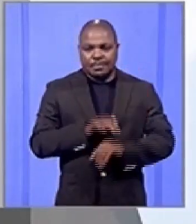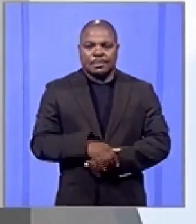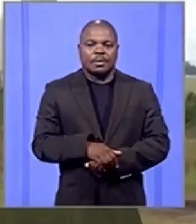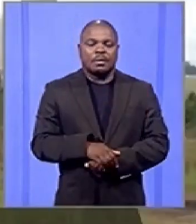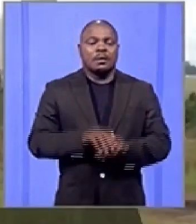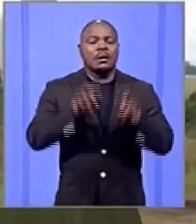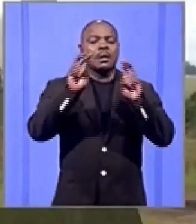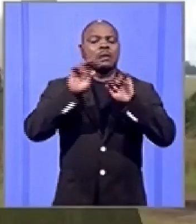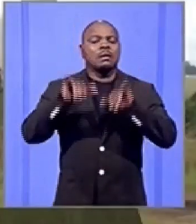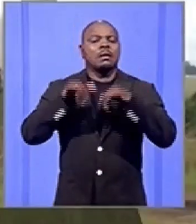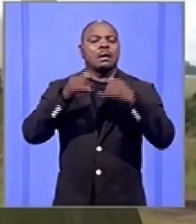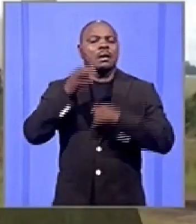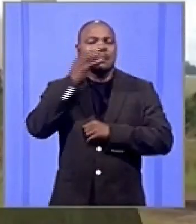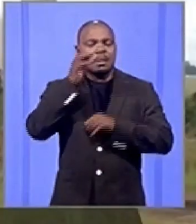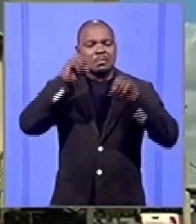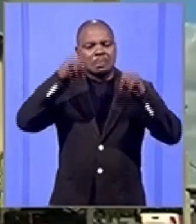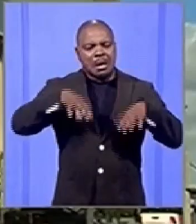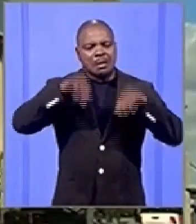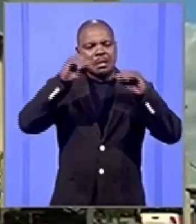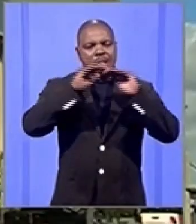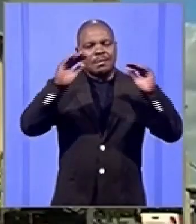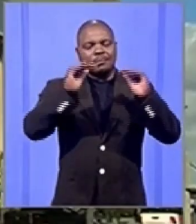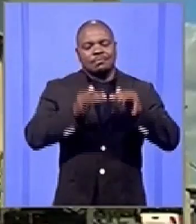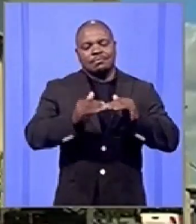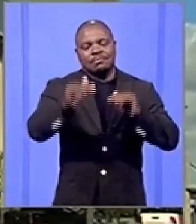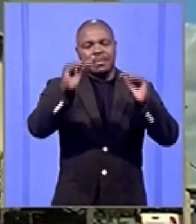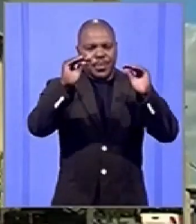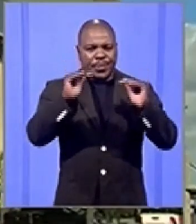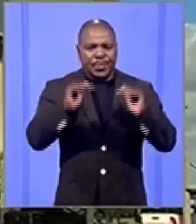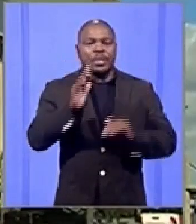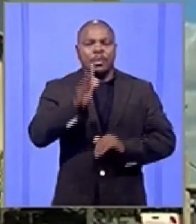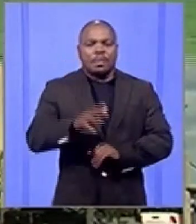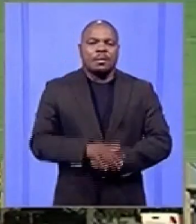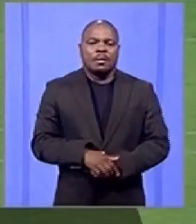Eskom re tla fokotsa mekgahlelo ya timatima matsatsing a mmalwa a tlang.